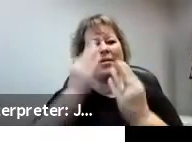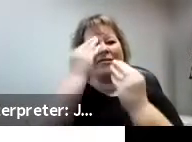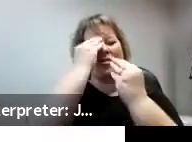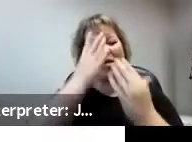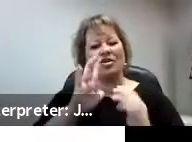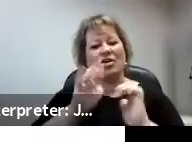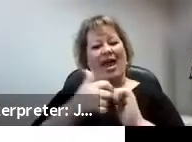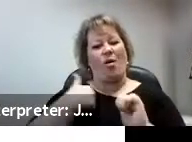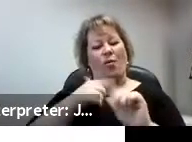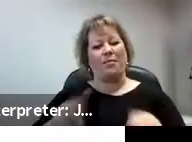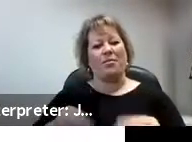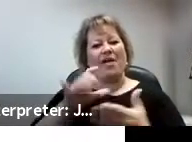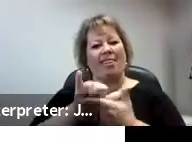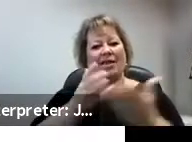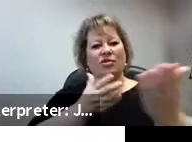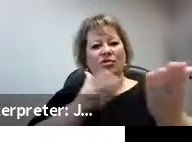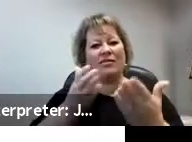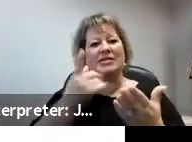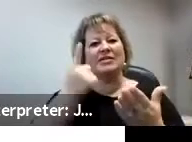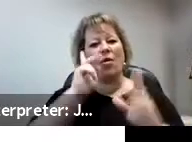and maintaining employment.